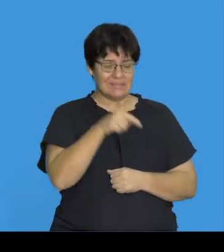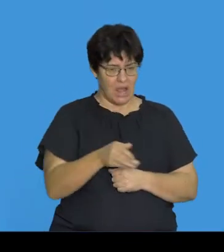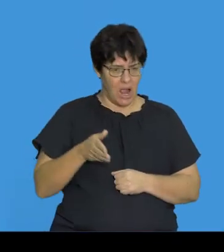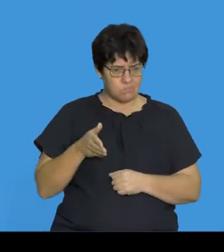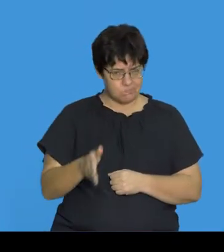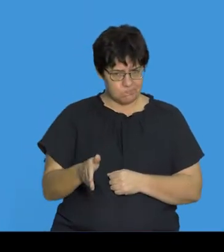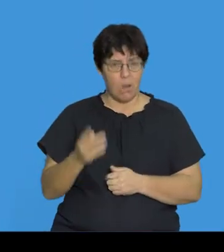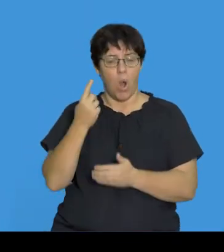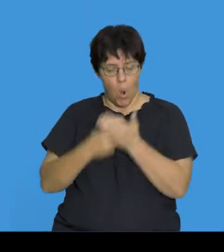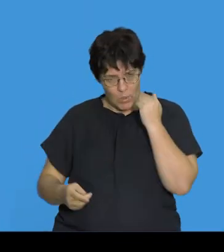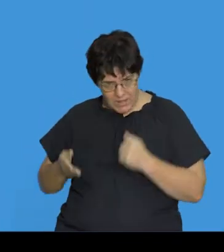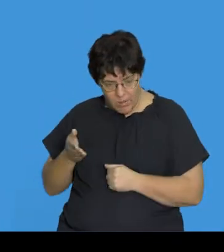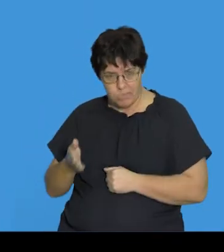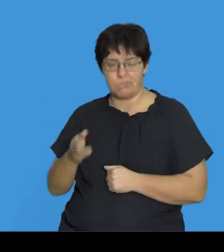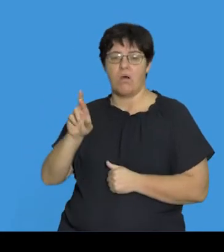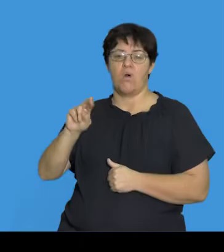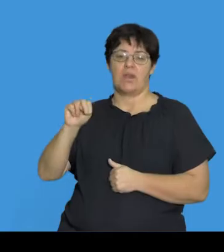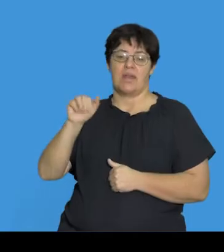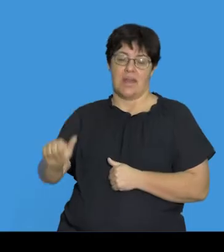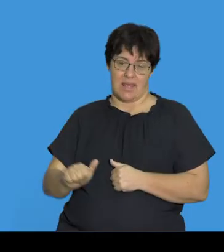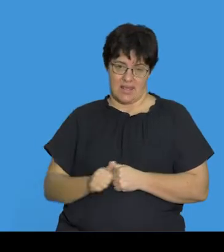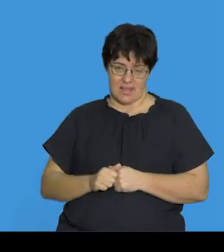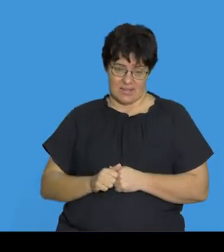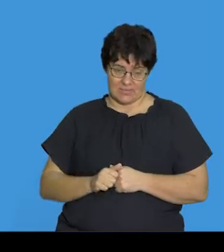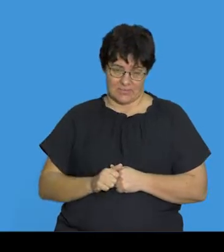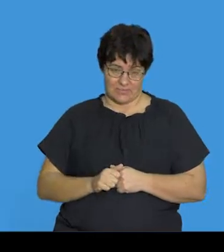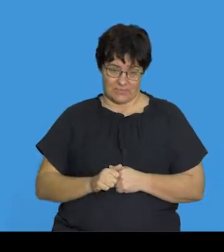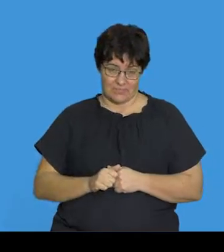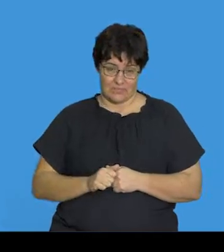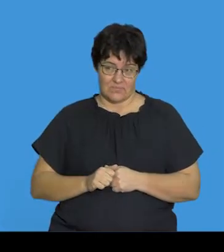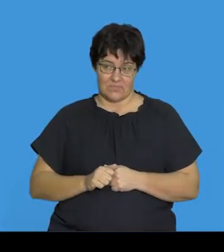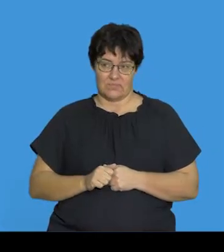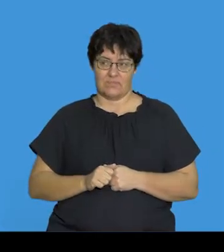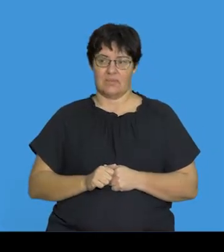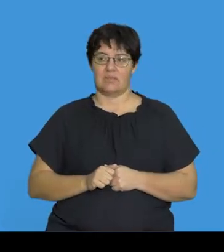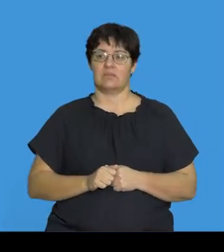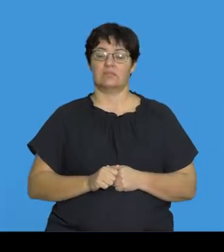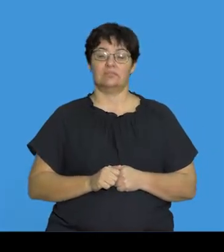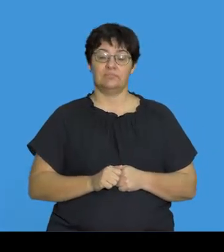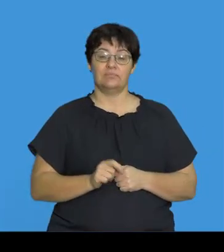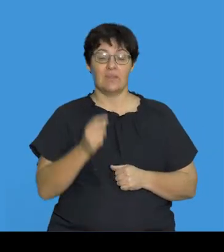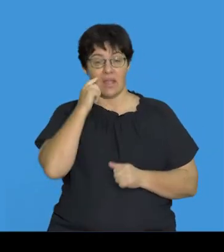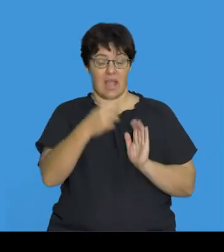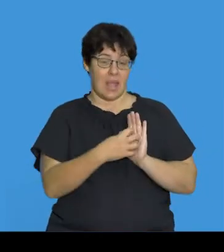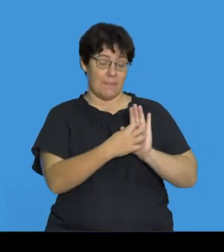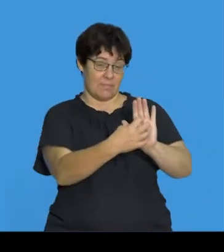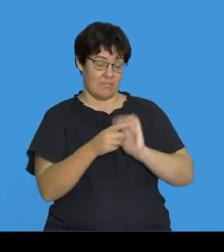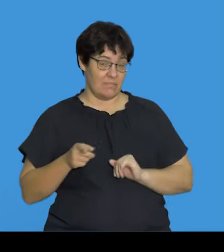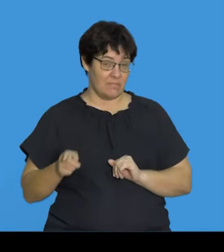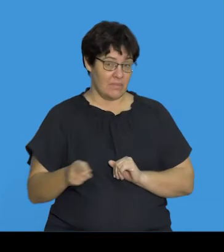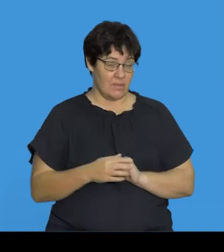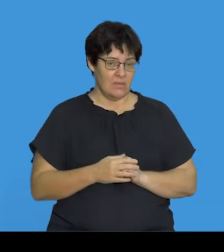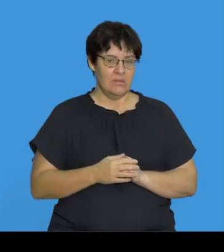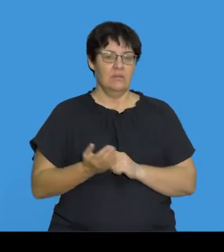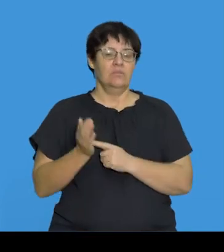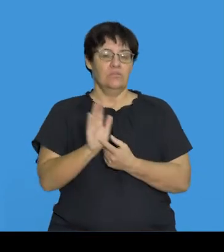present only in your RNA nucleic acids. So in this image, you would see that